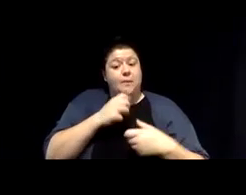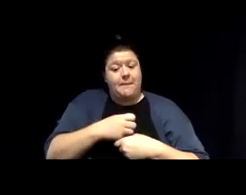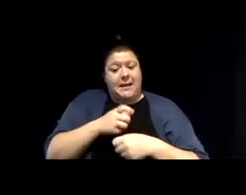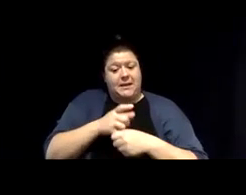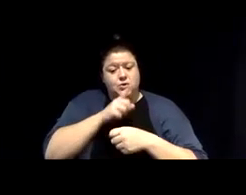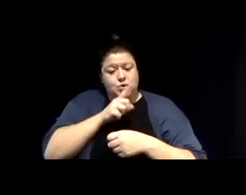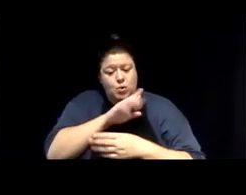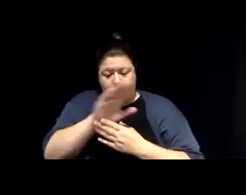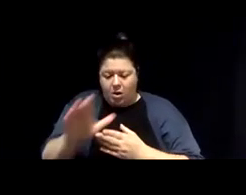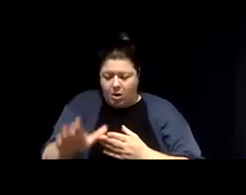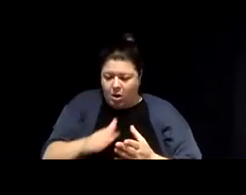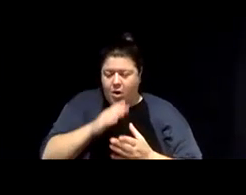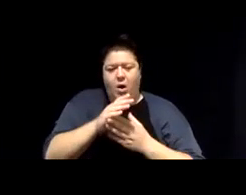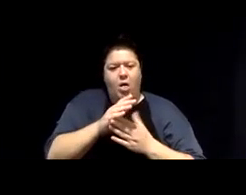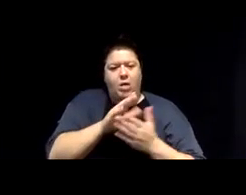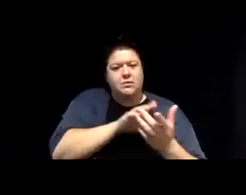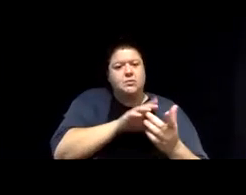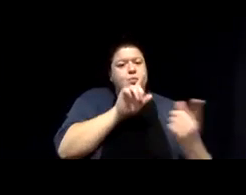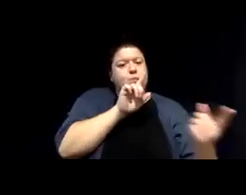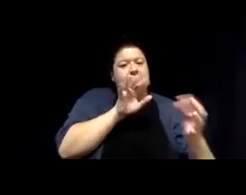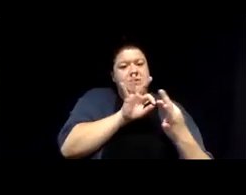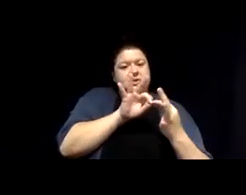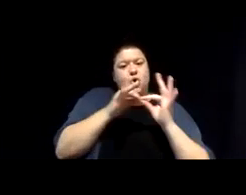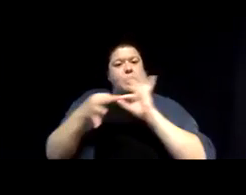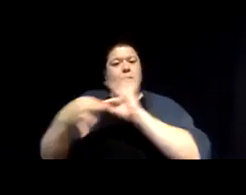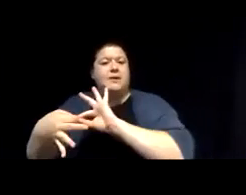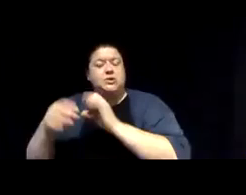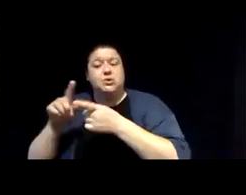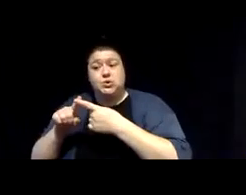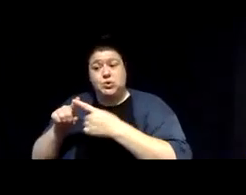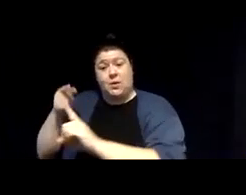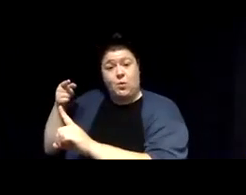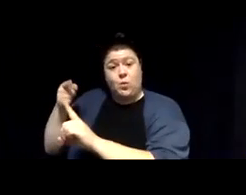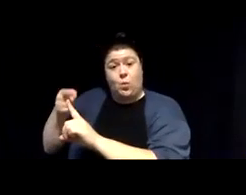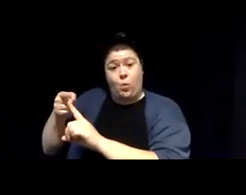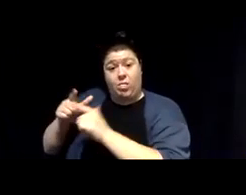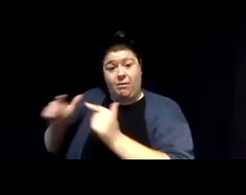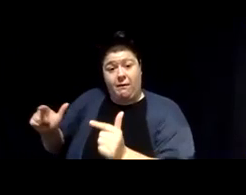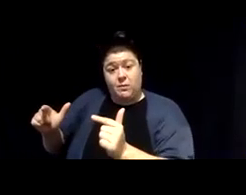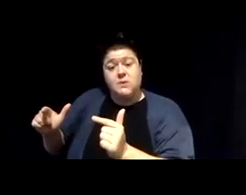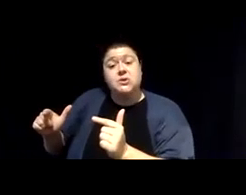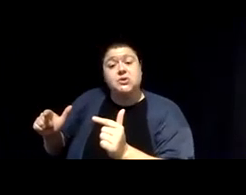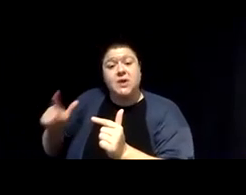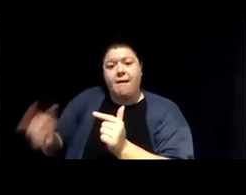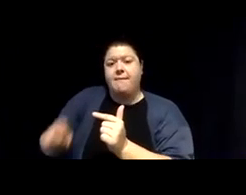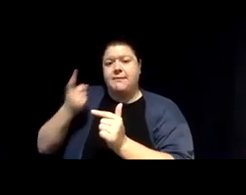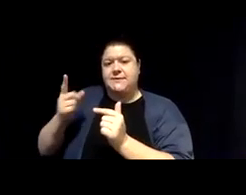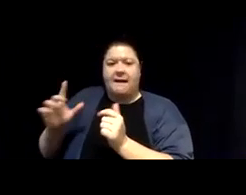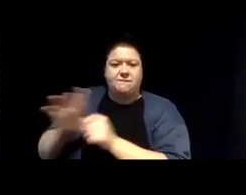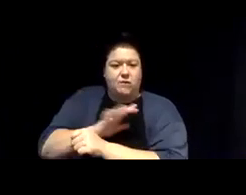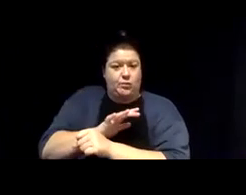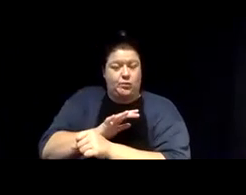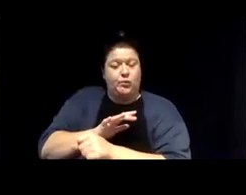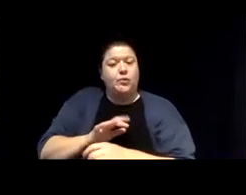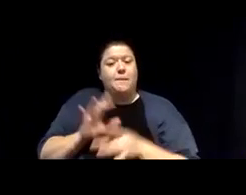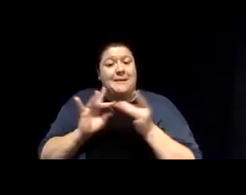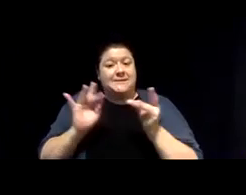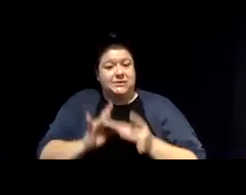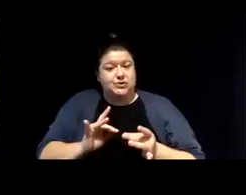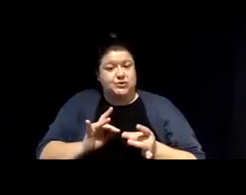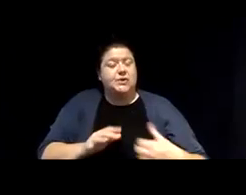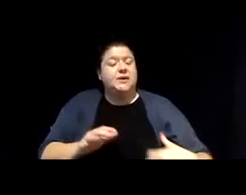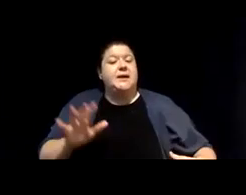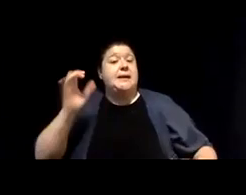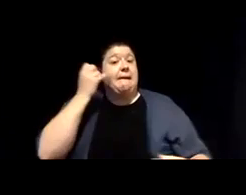their conversion into the target language. So interpreters whose linguistic proficiency in terms of